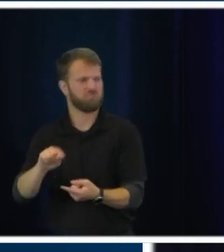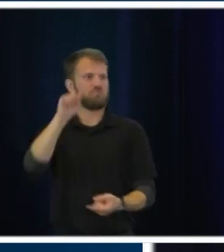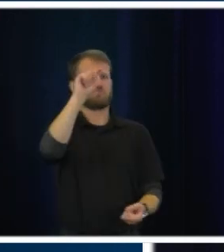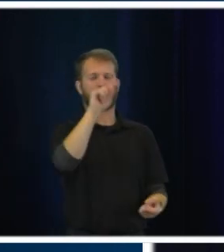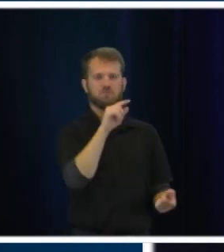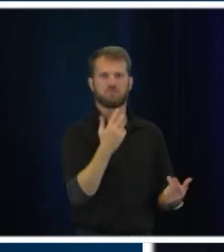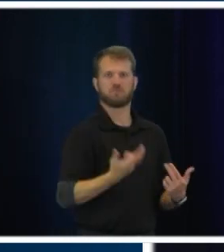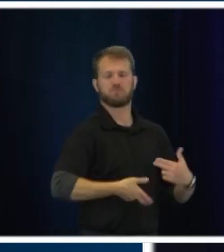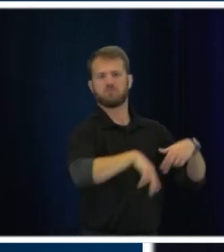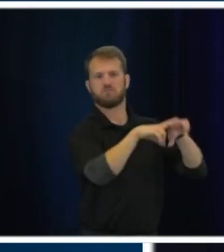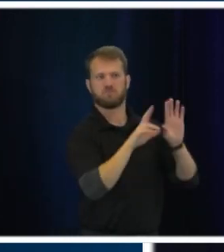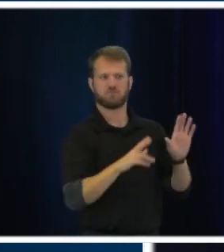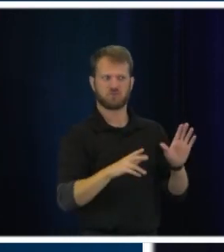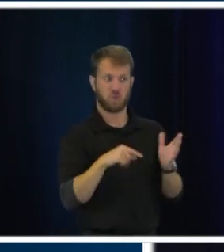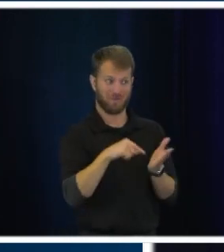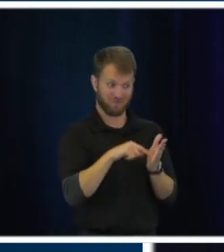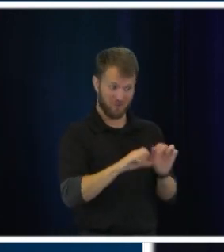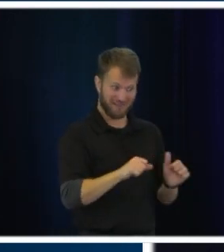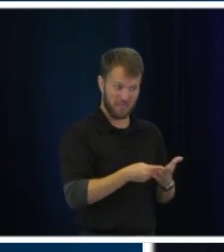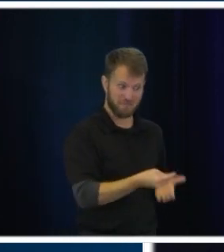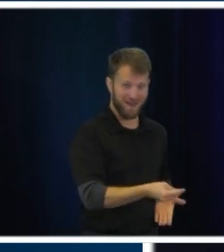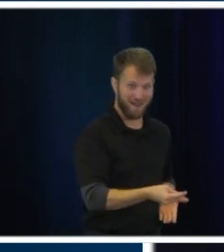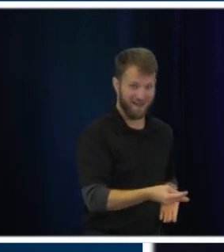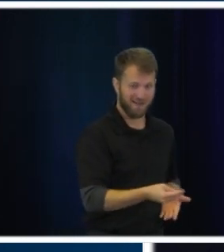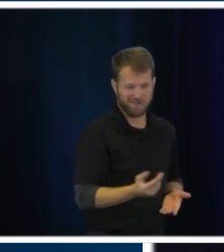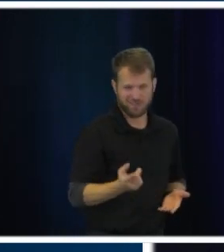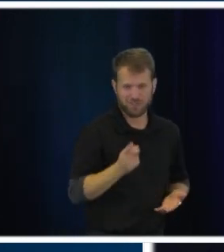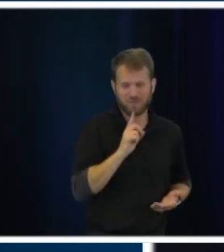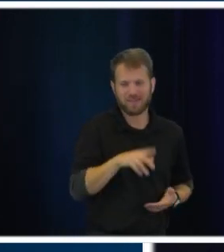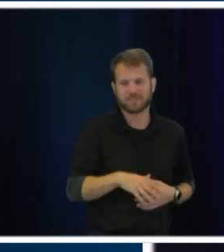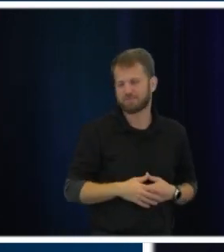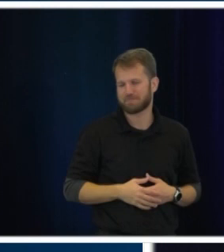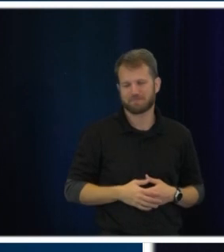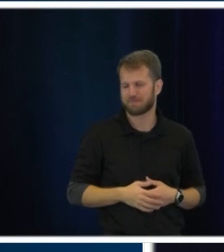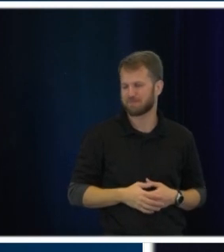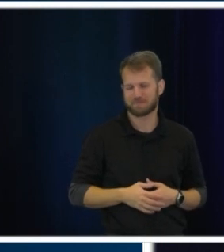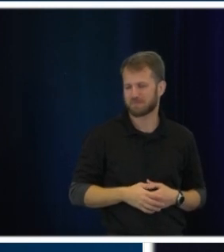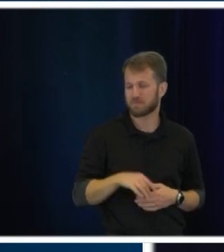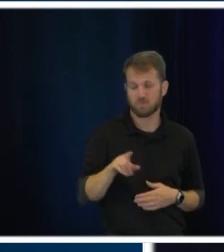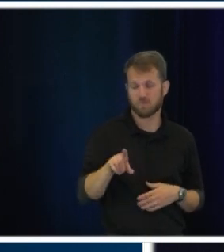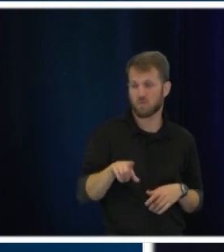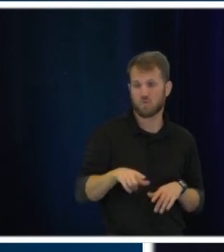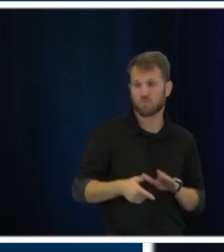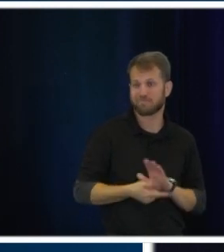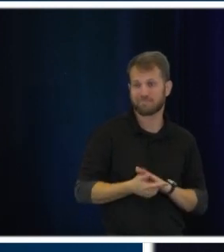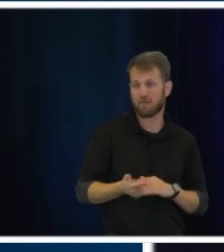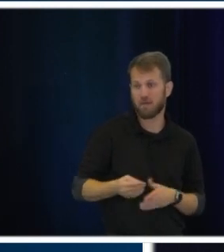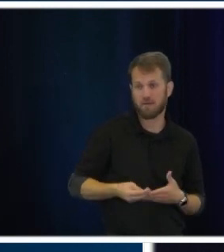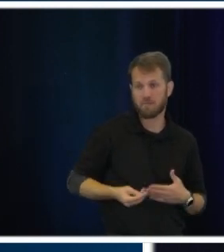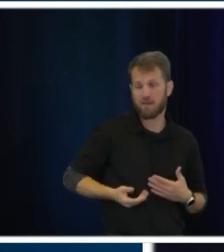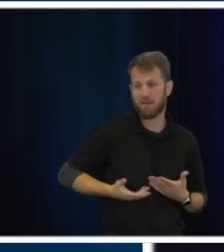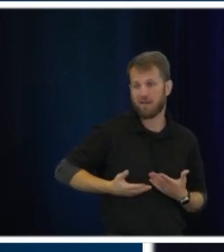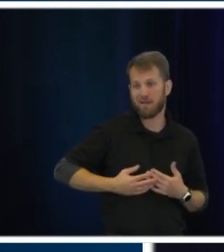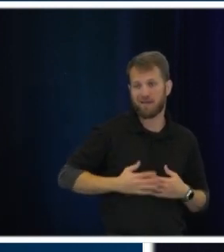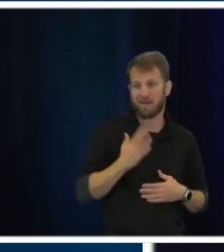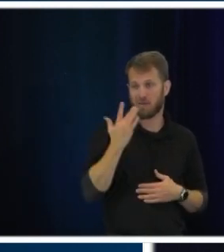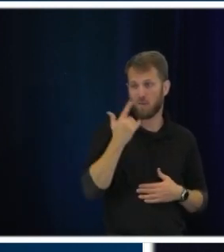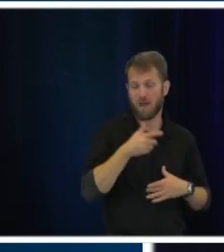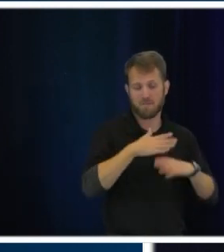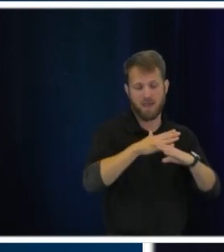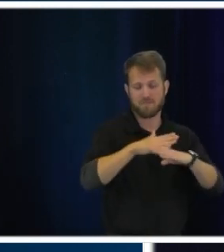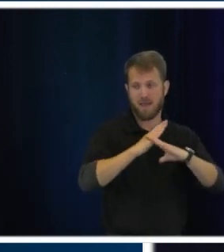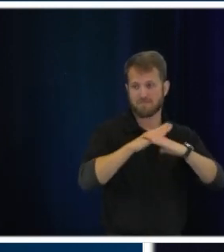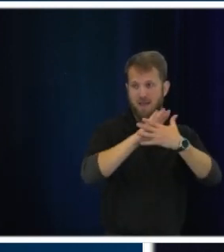So in essence, they were saying you can't buy a house, right? Because they were putting so many obstacles in your way